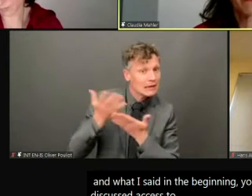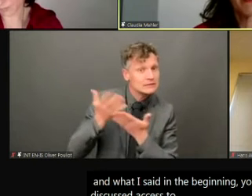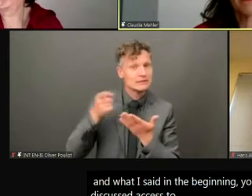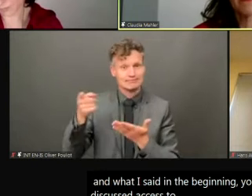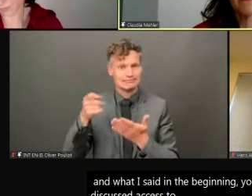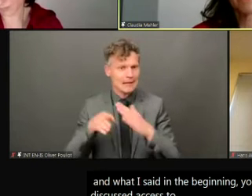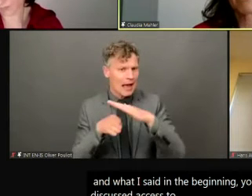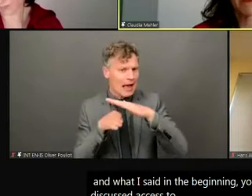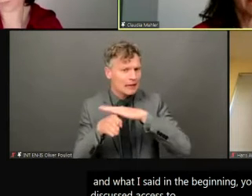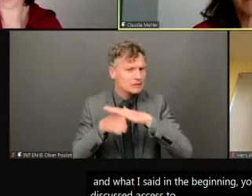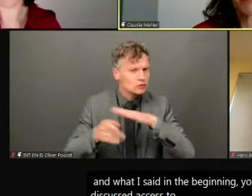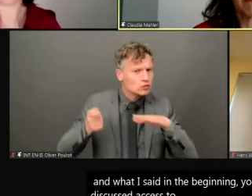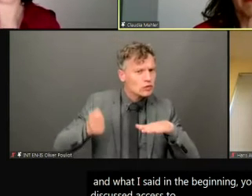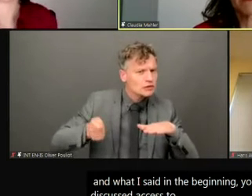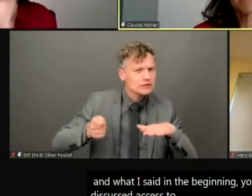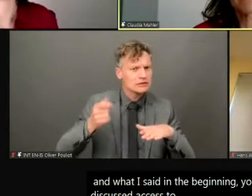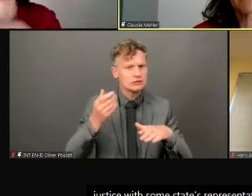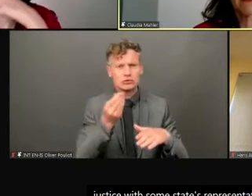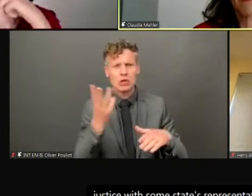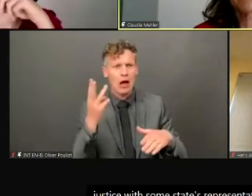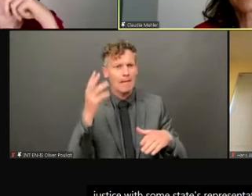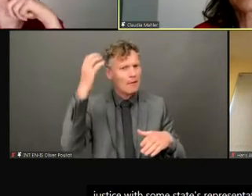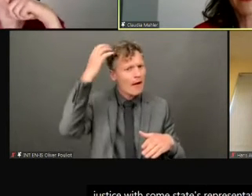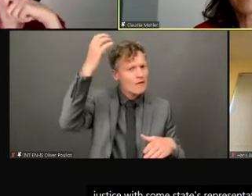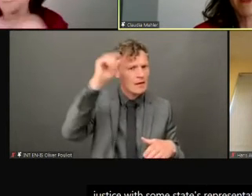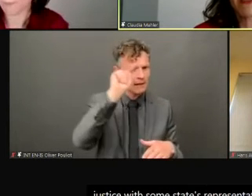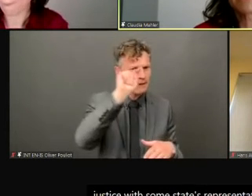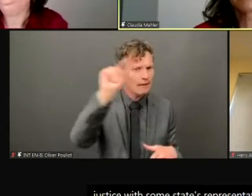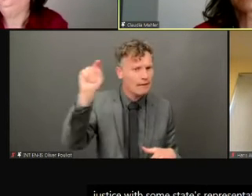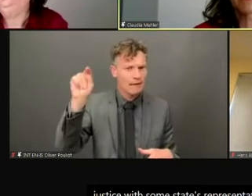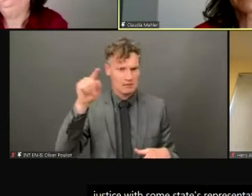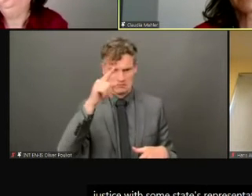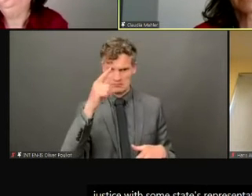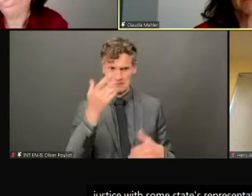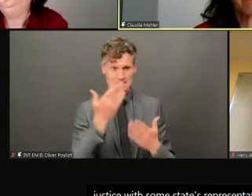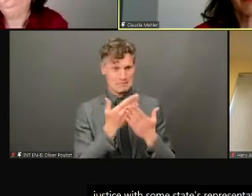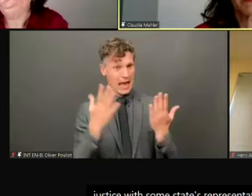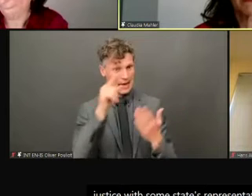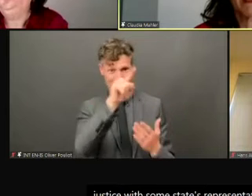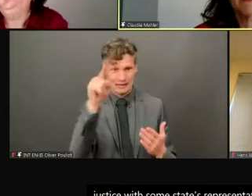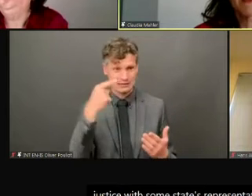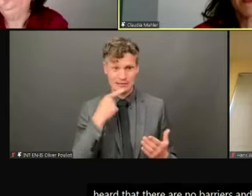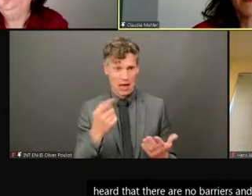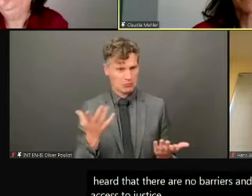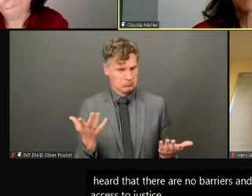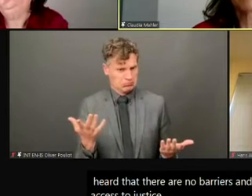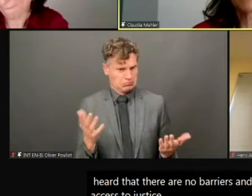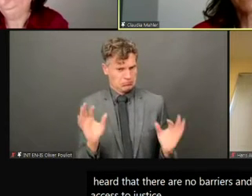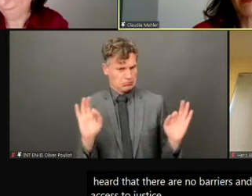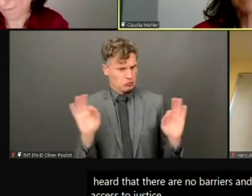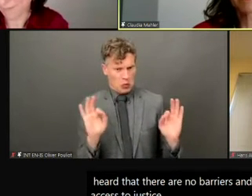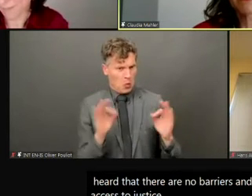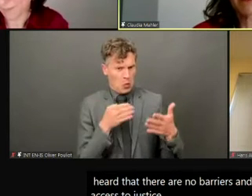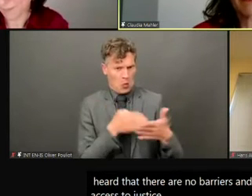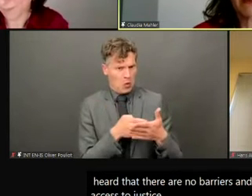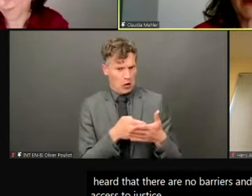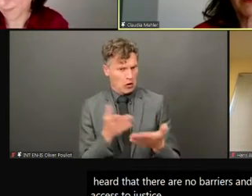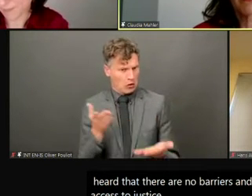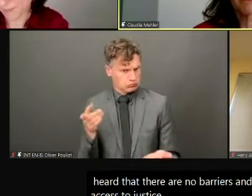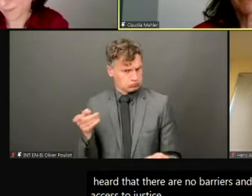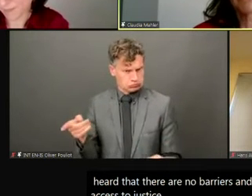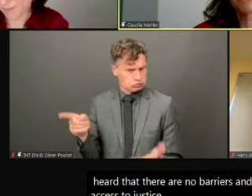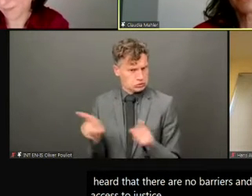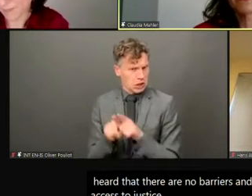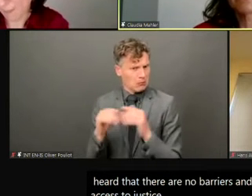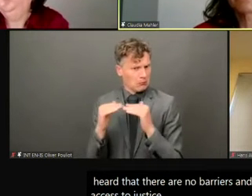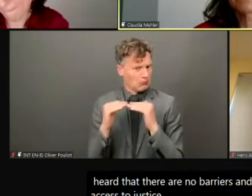often heard there are no barriers. They have the same access to justice as everybody else. But when we have a specific look